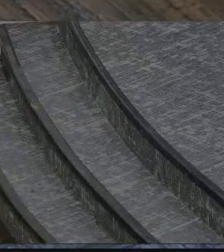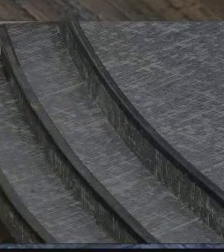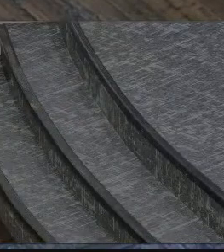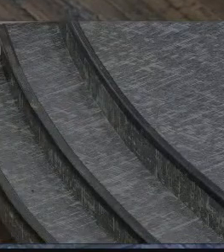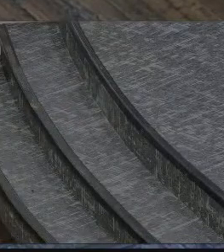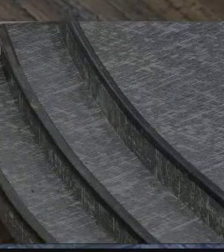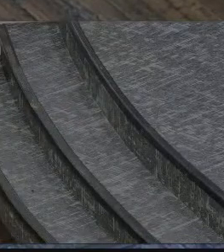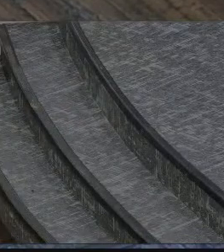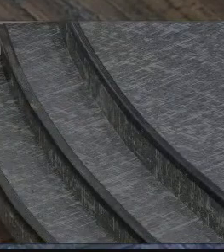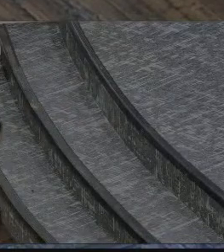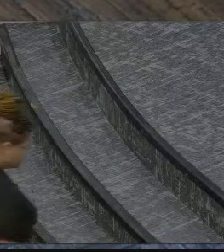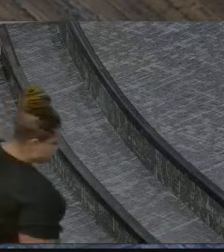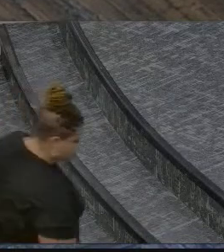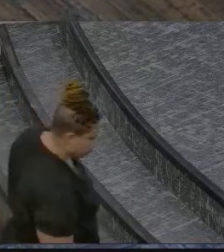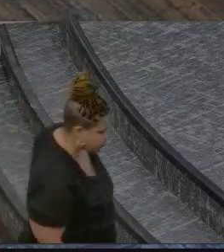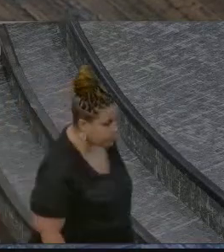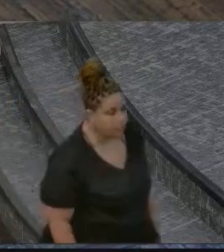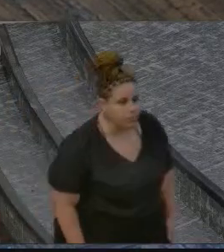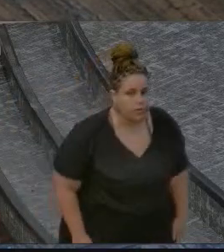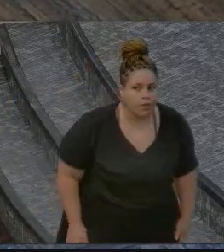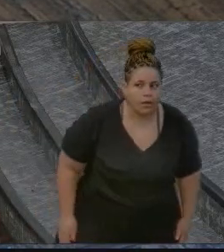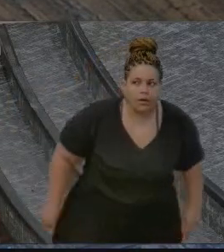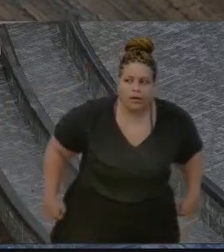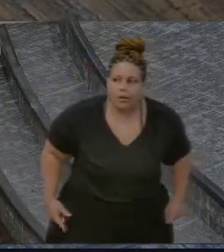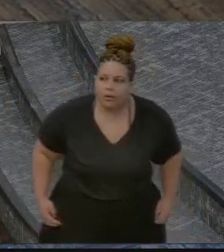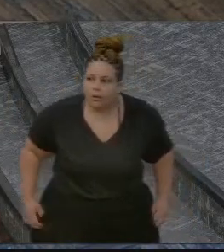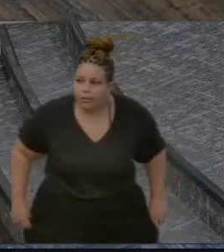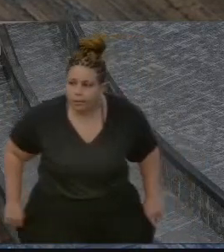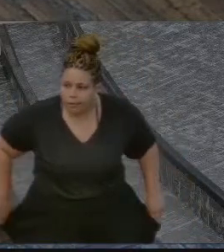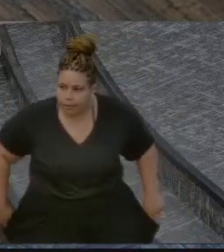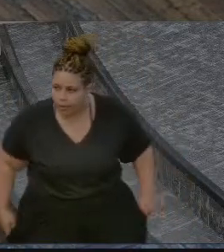anyone have any questions as of May?